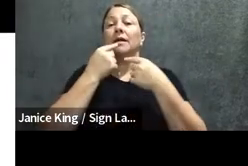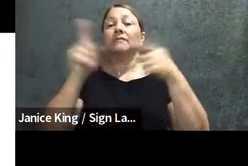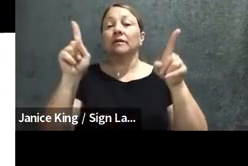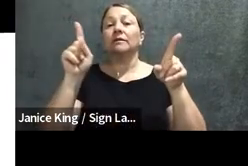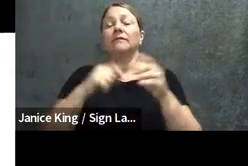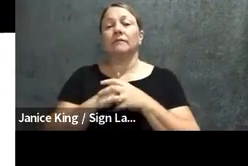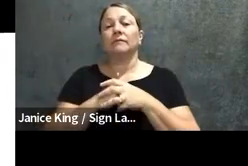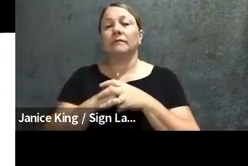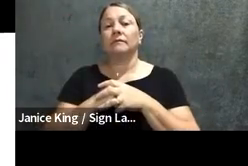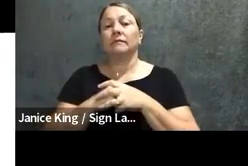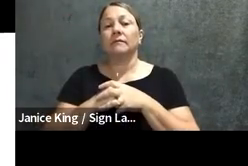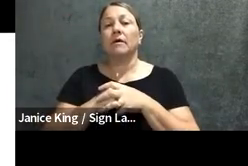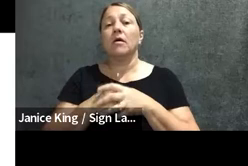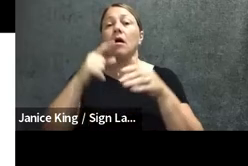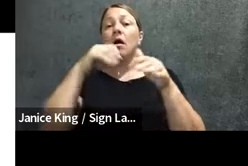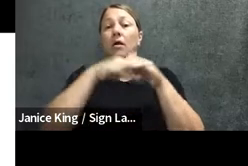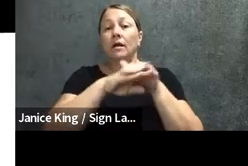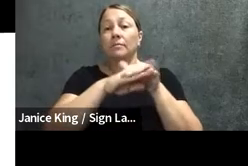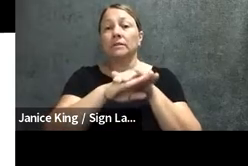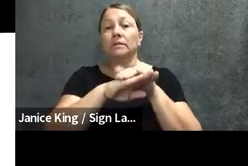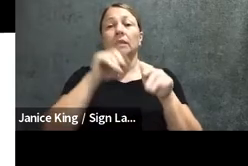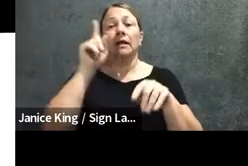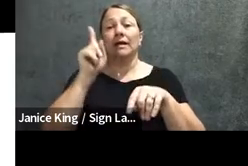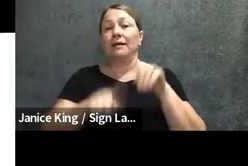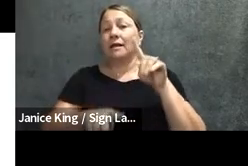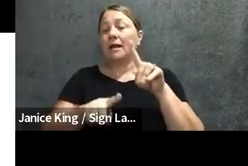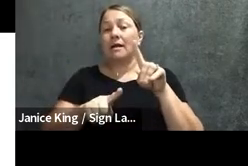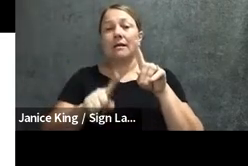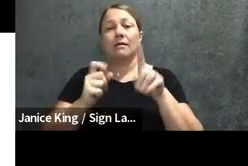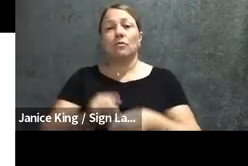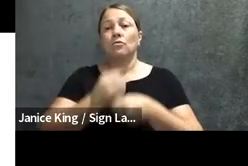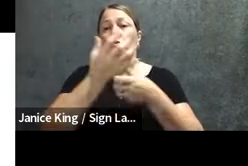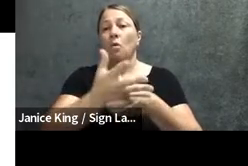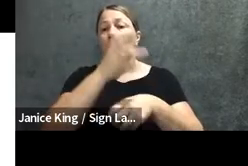again, accommodations must not impose an undue hardship.